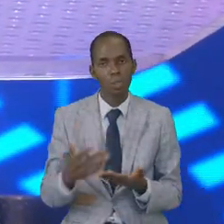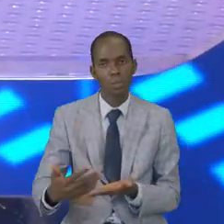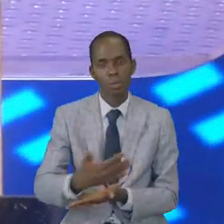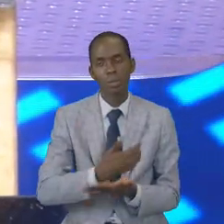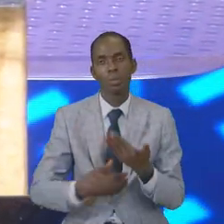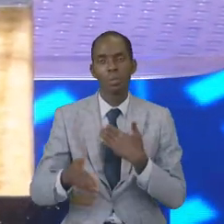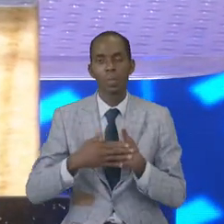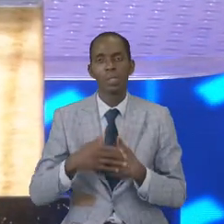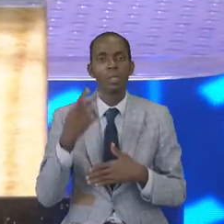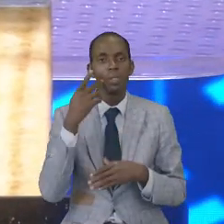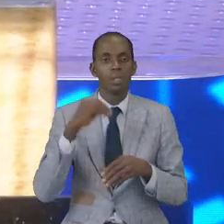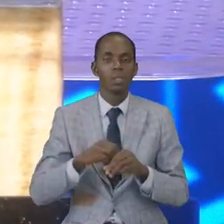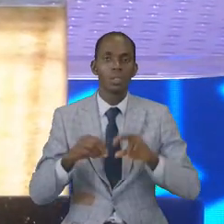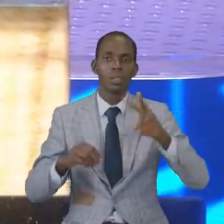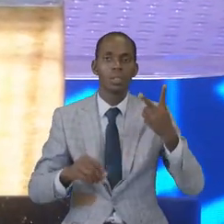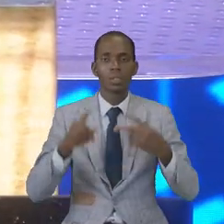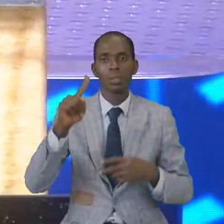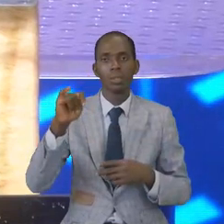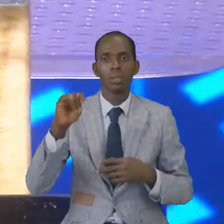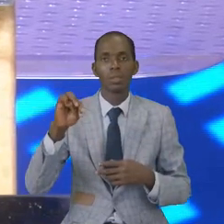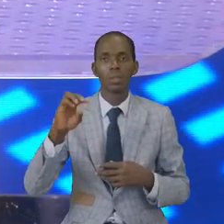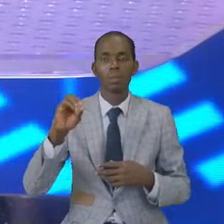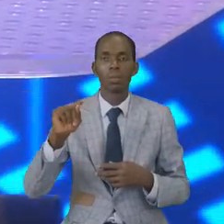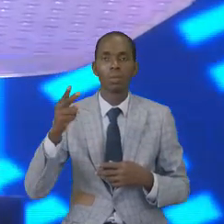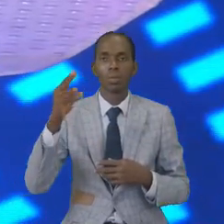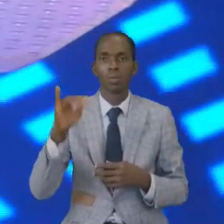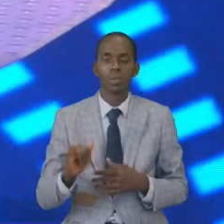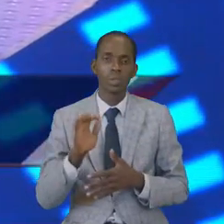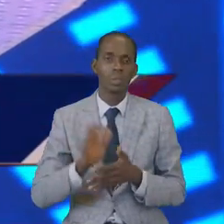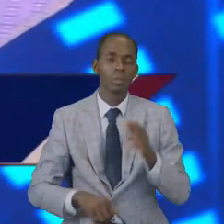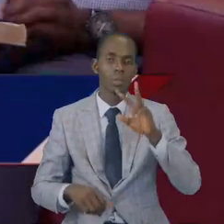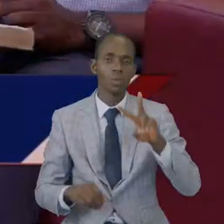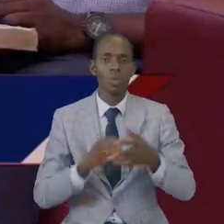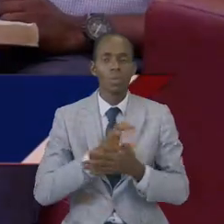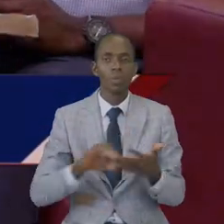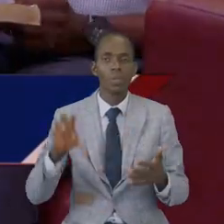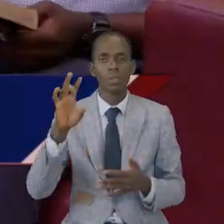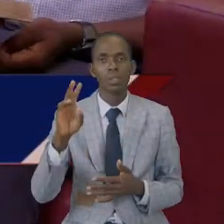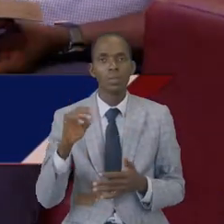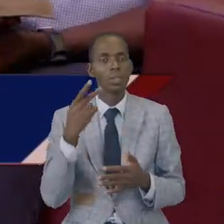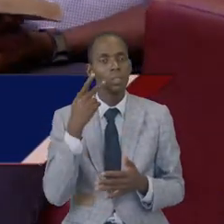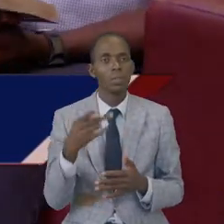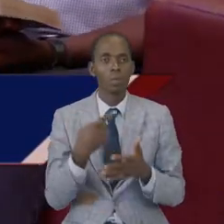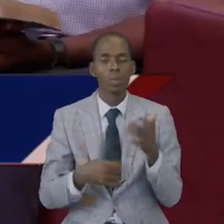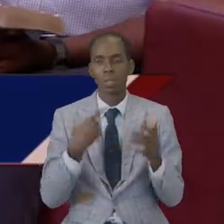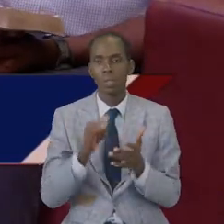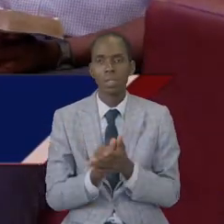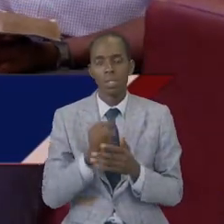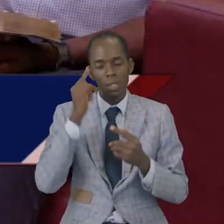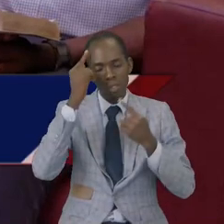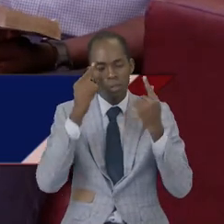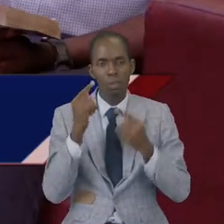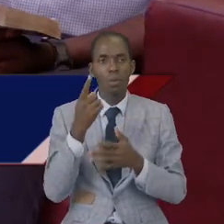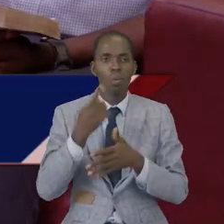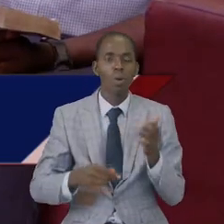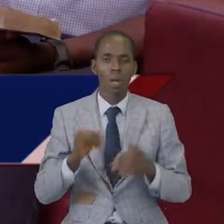Timothy chapter 2, reading from verse 7. In 2 Timothy chapter 2, verse 7, "Consider what I